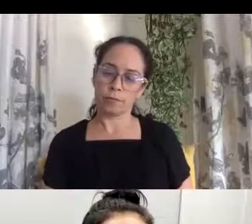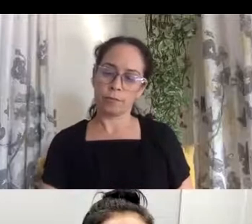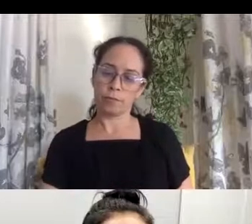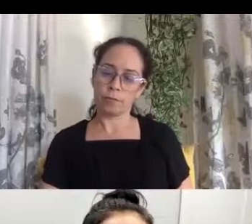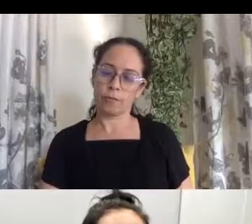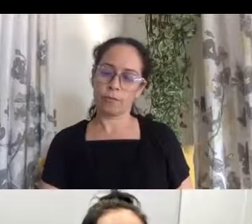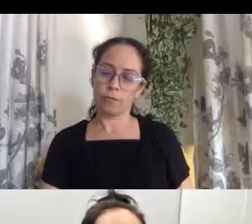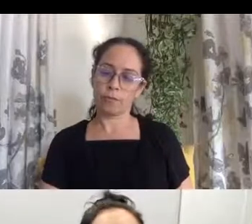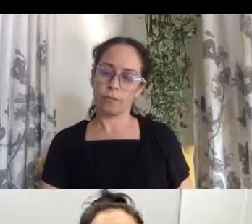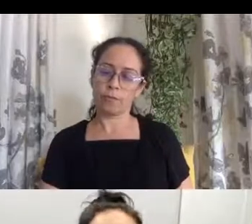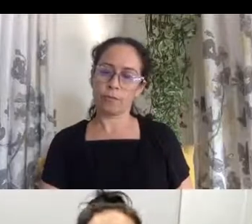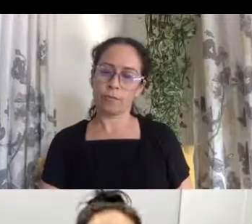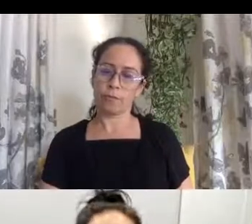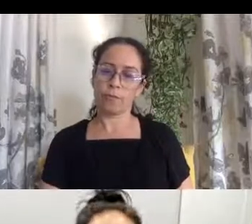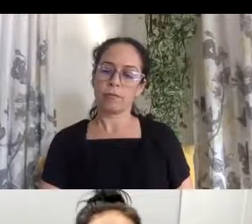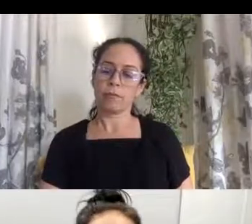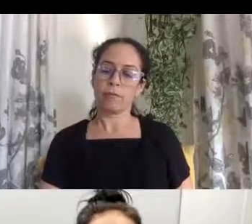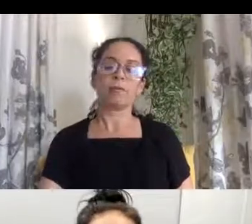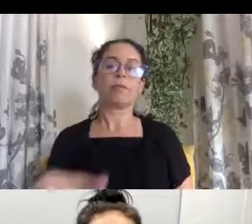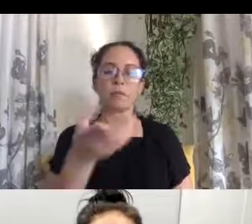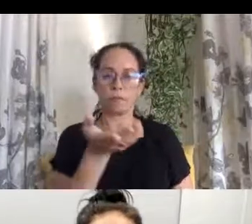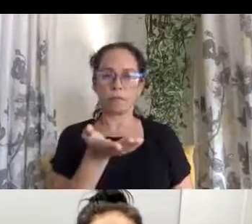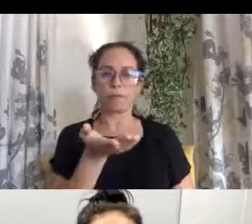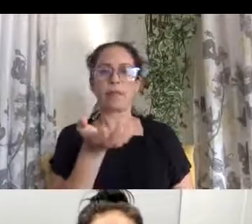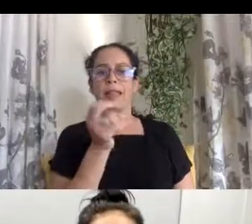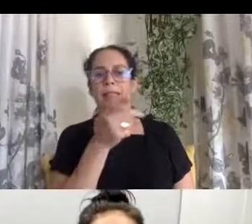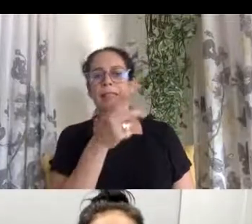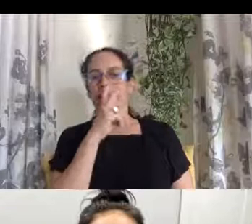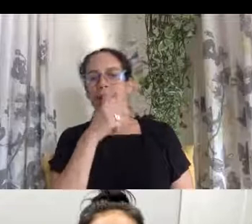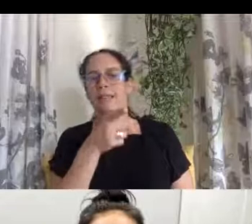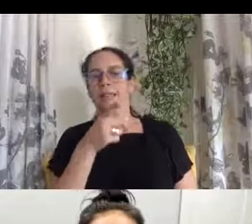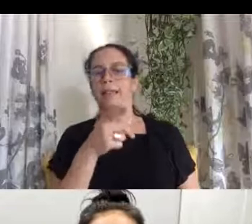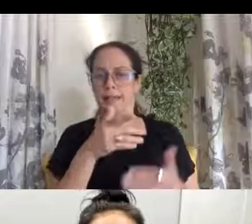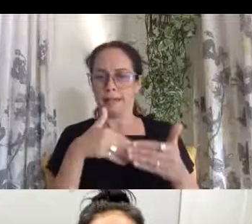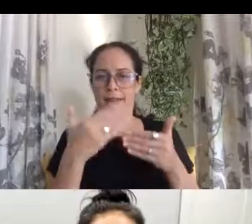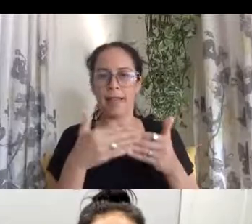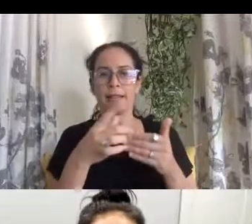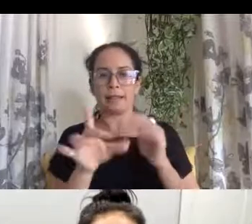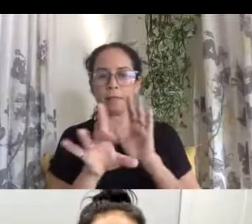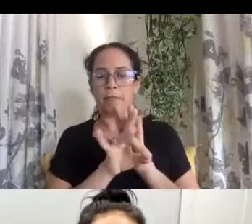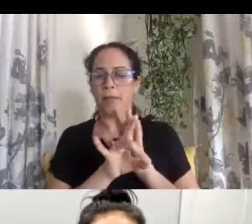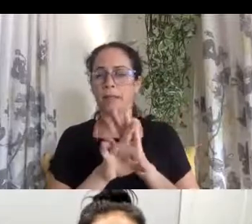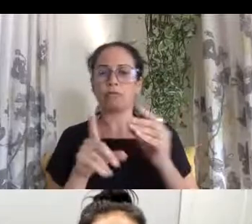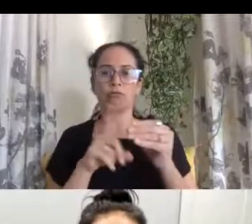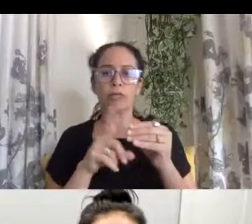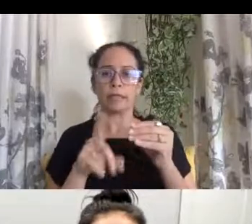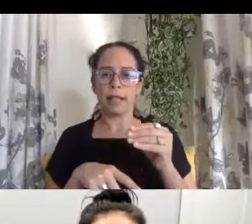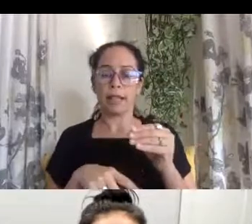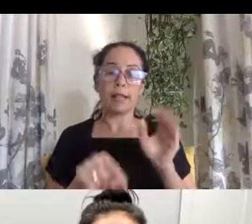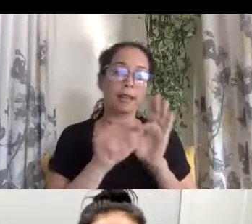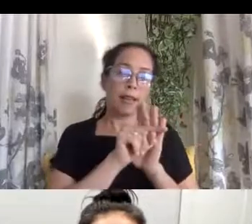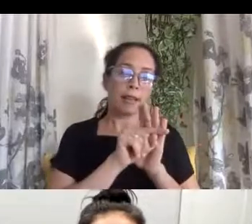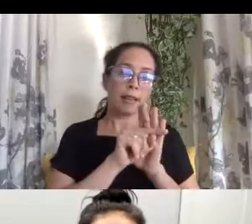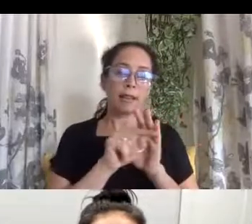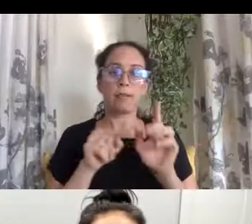No, it's the other, yeah. And then they land in this other page where they will select the test result. It's either negative,